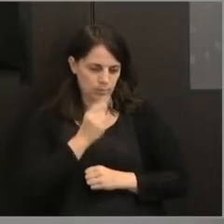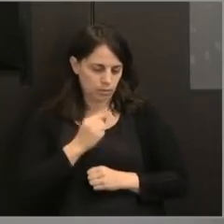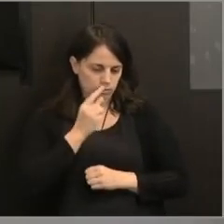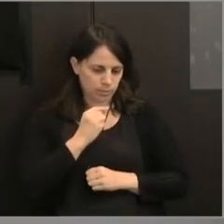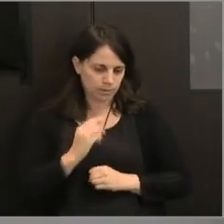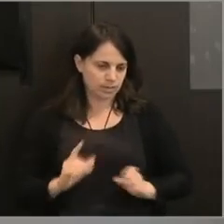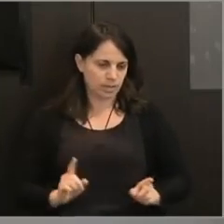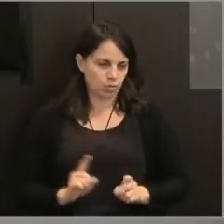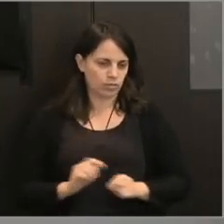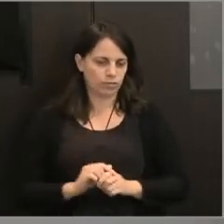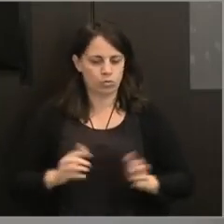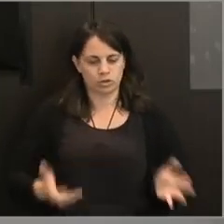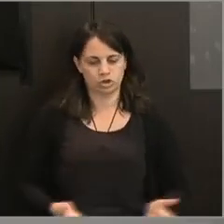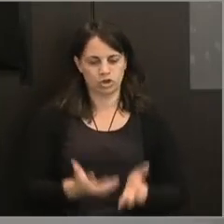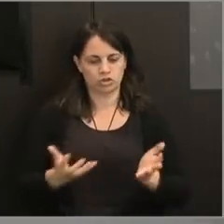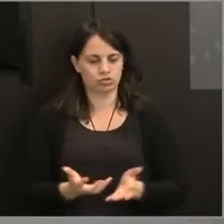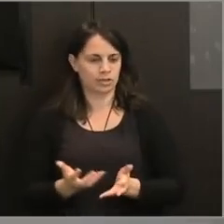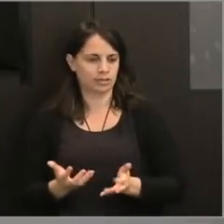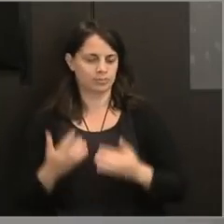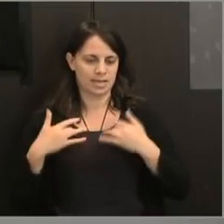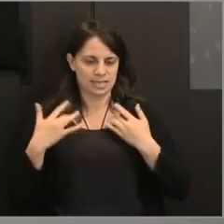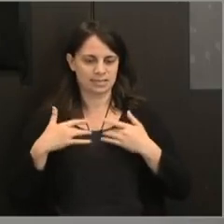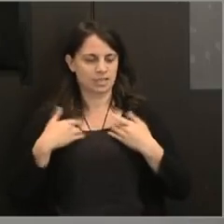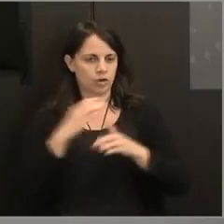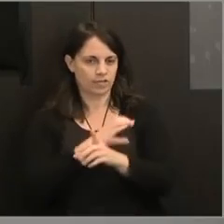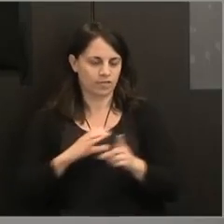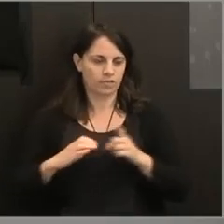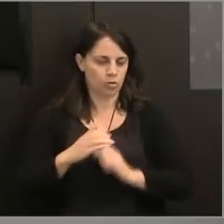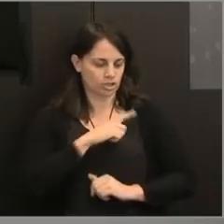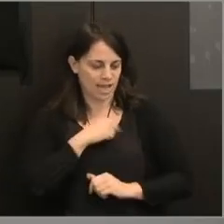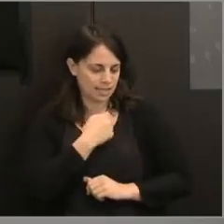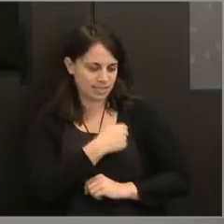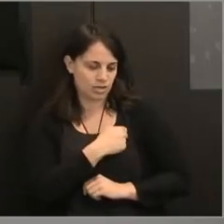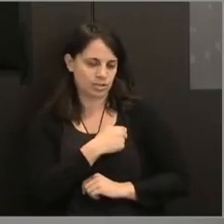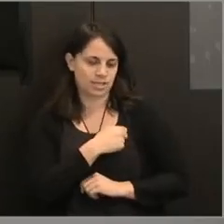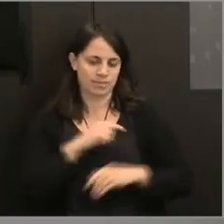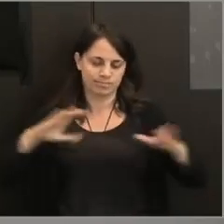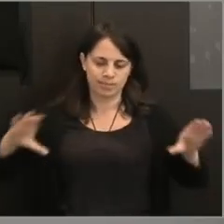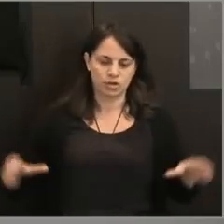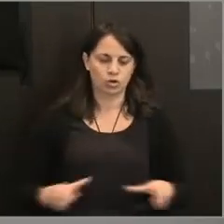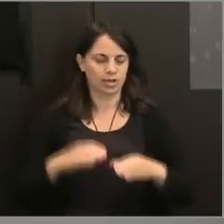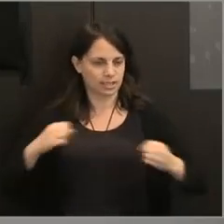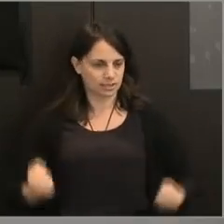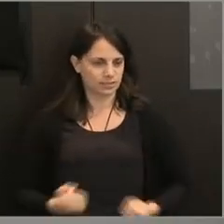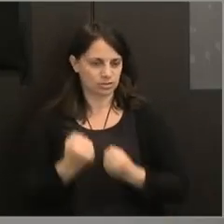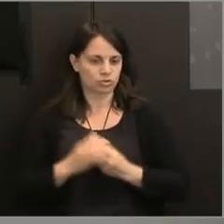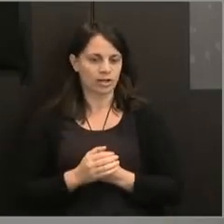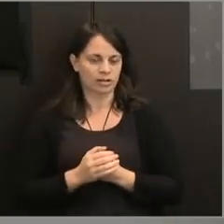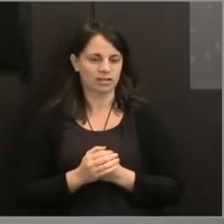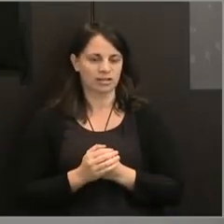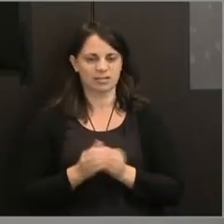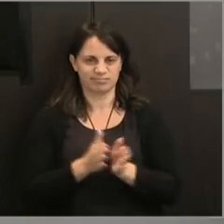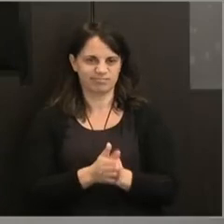maintaining a nurturing sense of cultural integrity and collective strength is necessarily diminished.